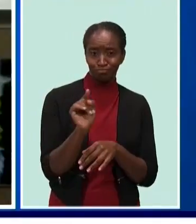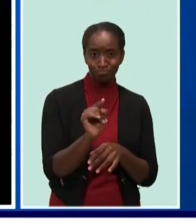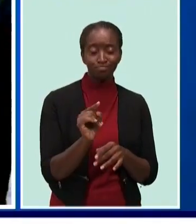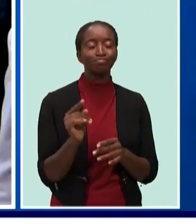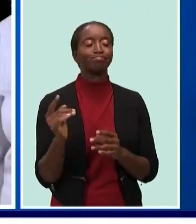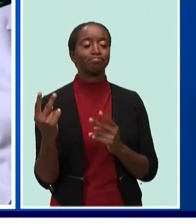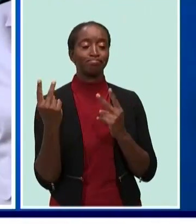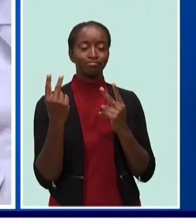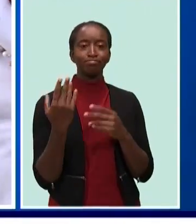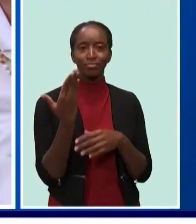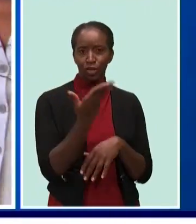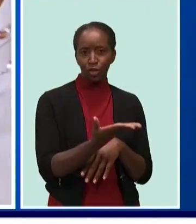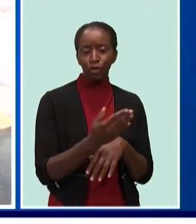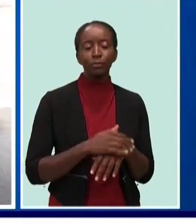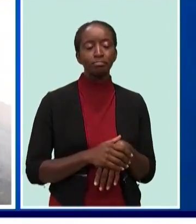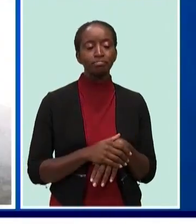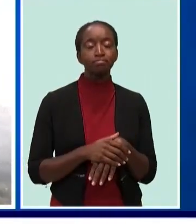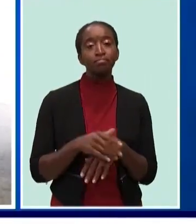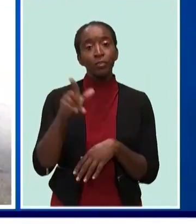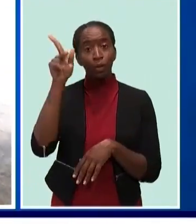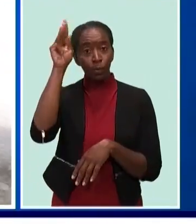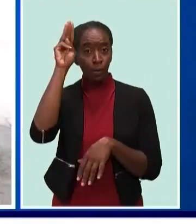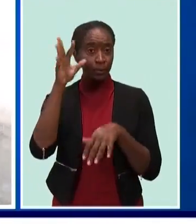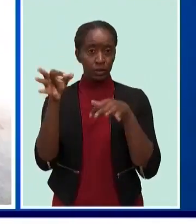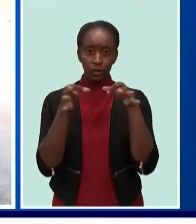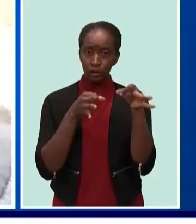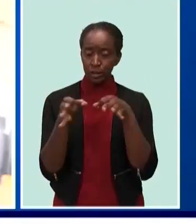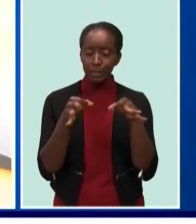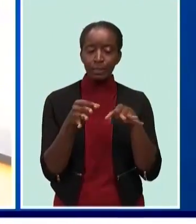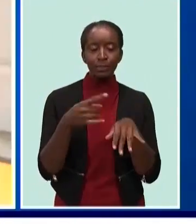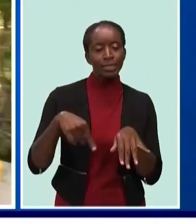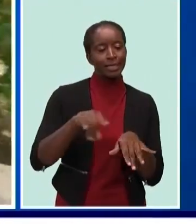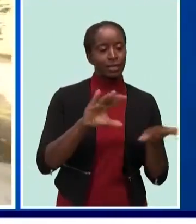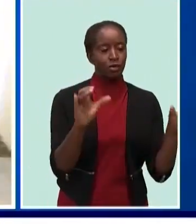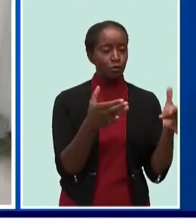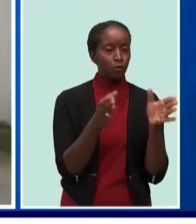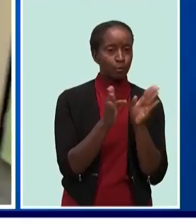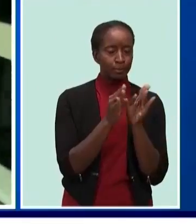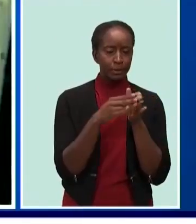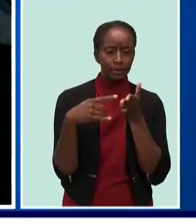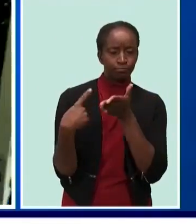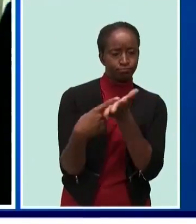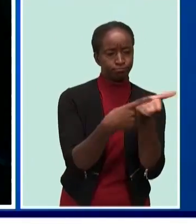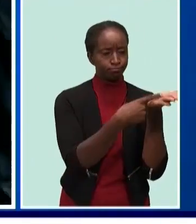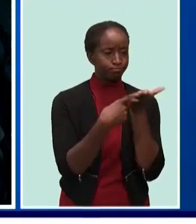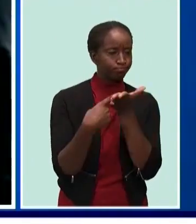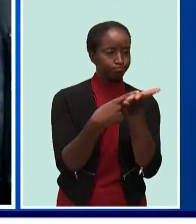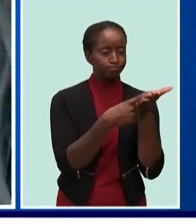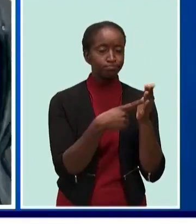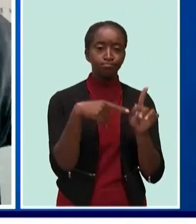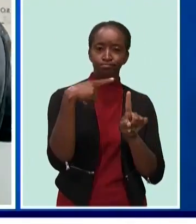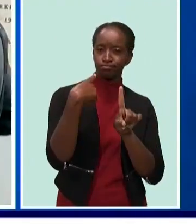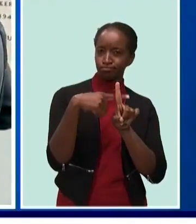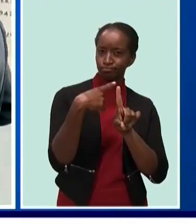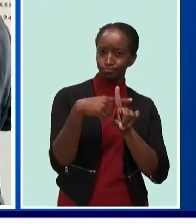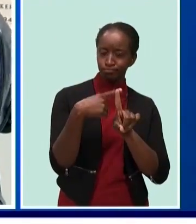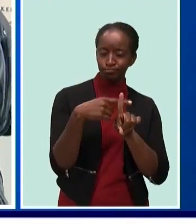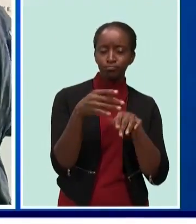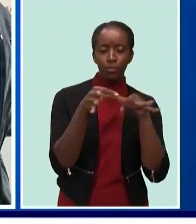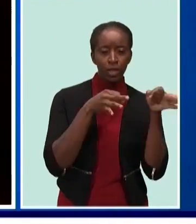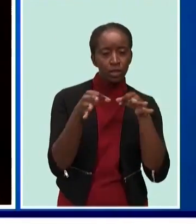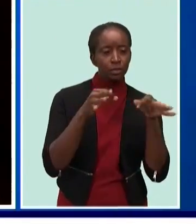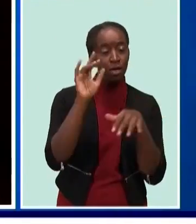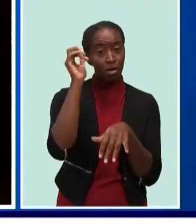also present. Ms. Motley explained the talks were positive and were held to update the workers about government's plans and to receive